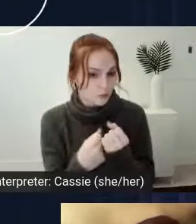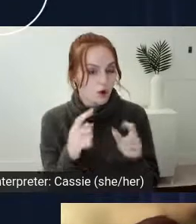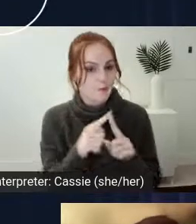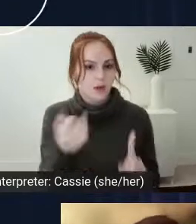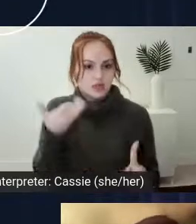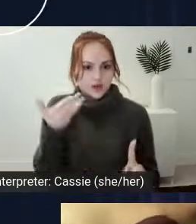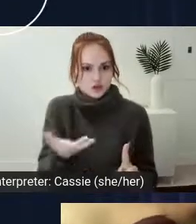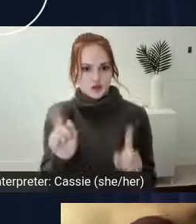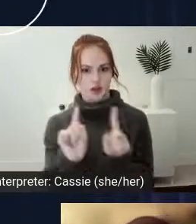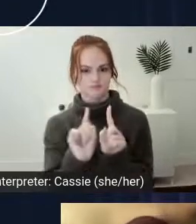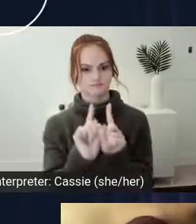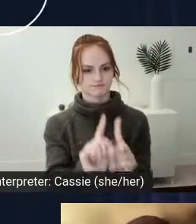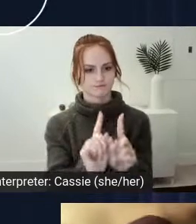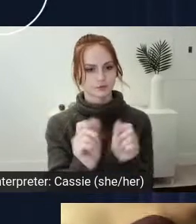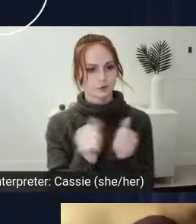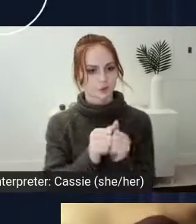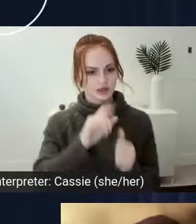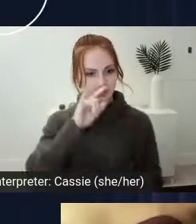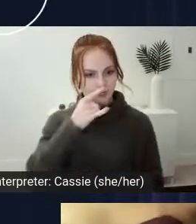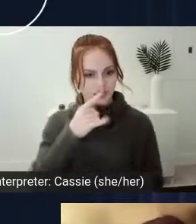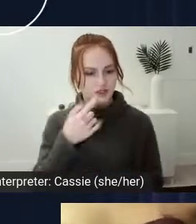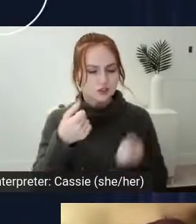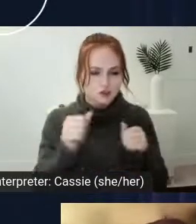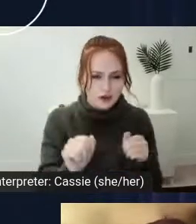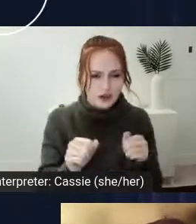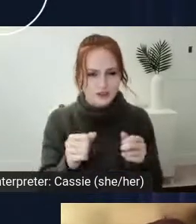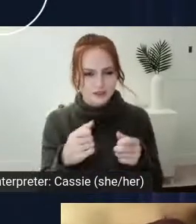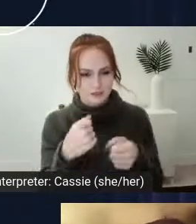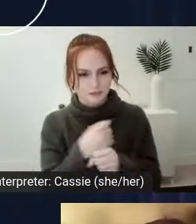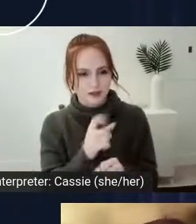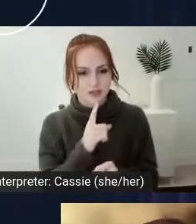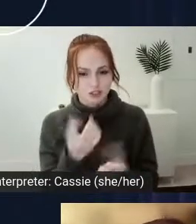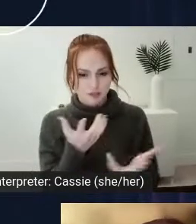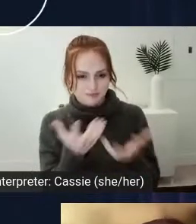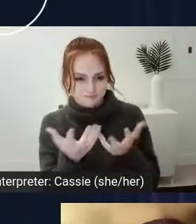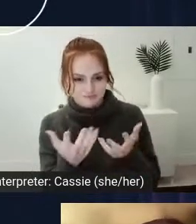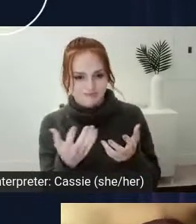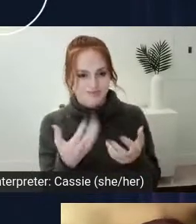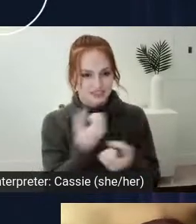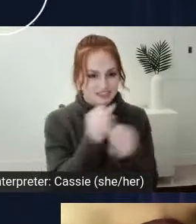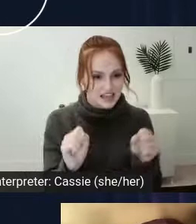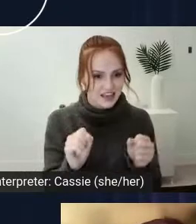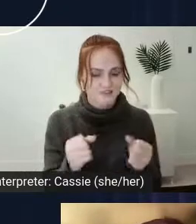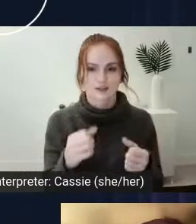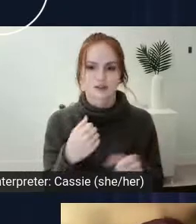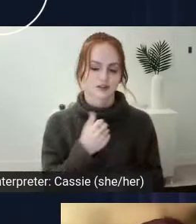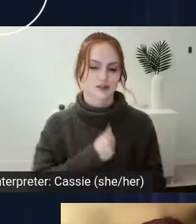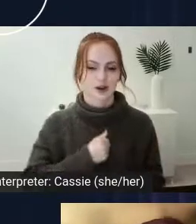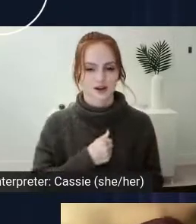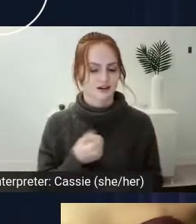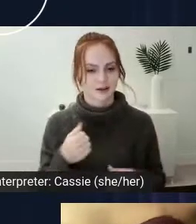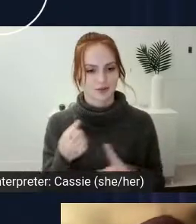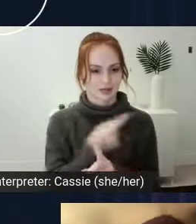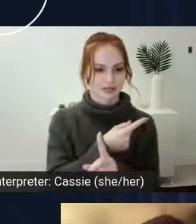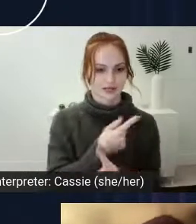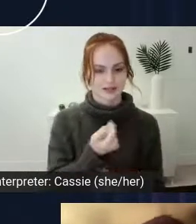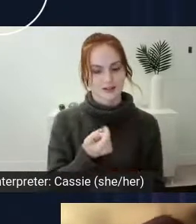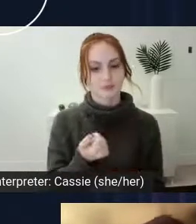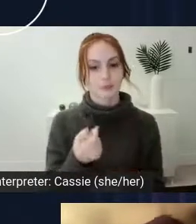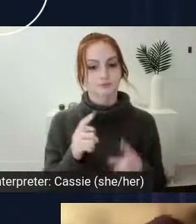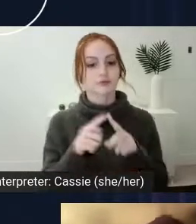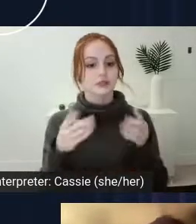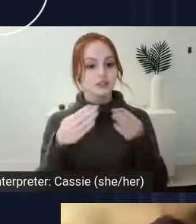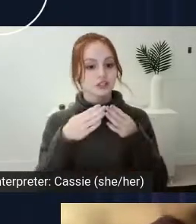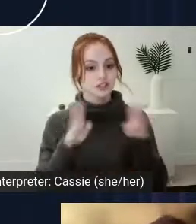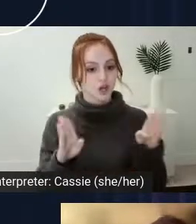kids, you know, trying to make sure things are safe. Sorry to go off track a little bit here, but in general, just to say that the needs of people over